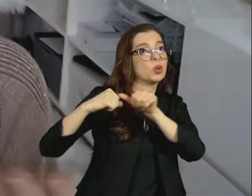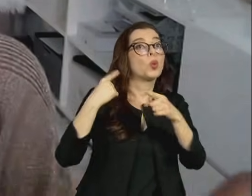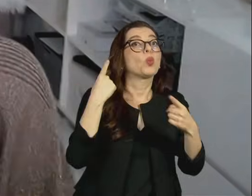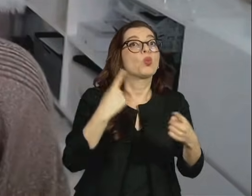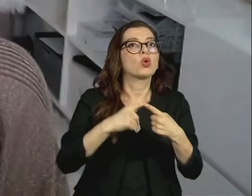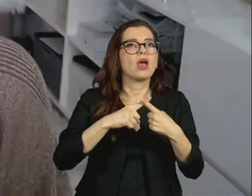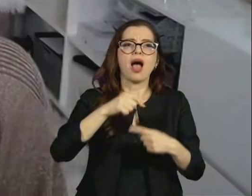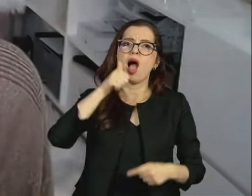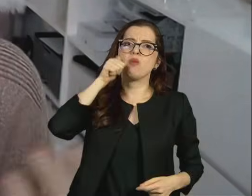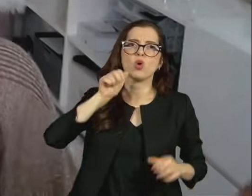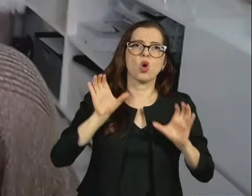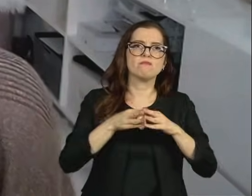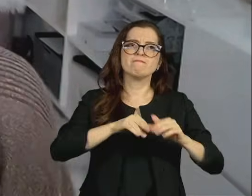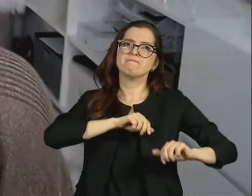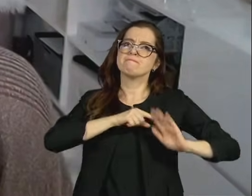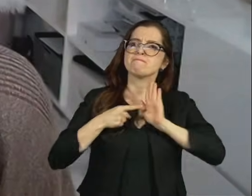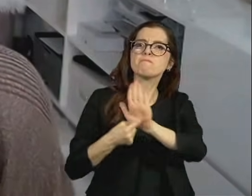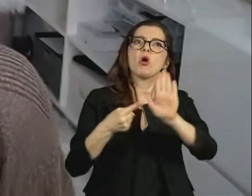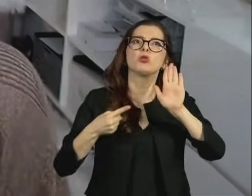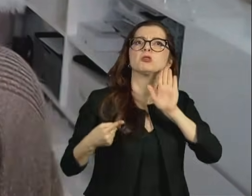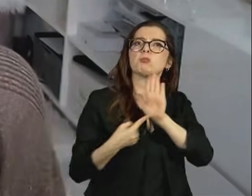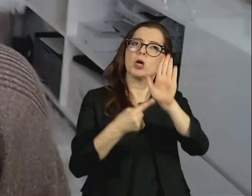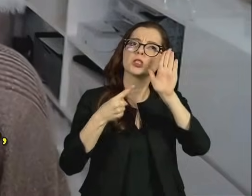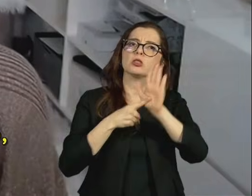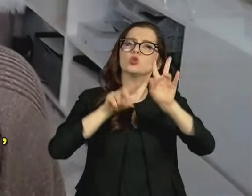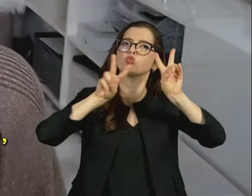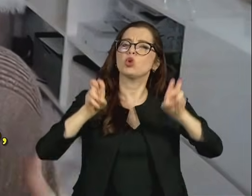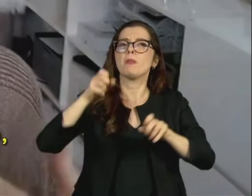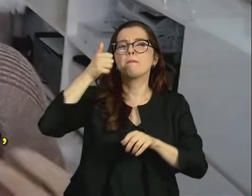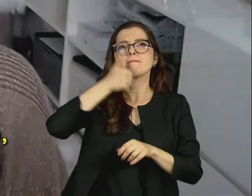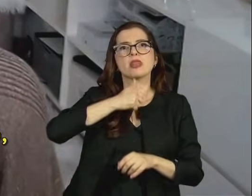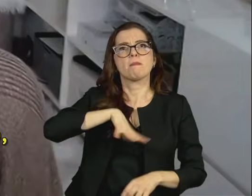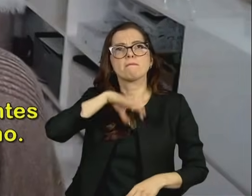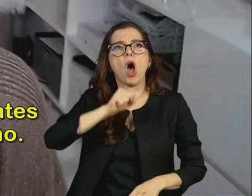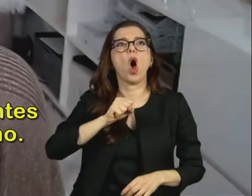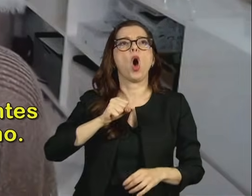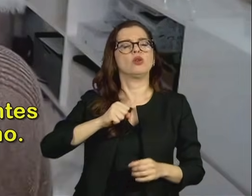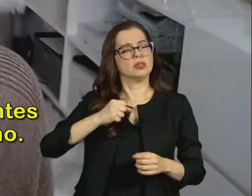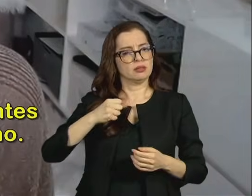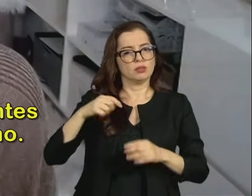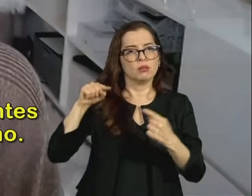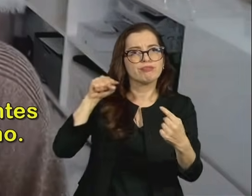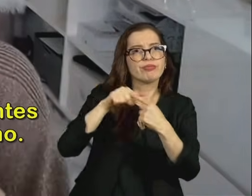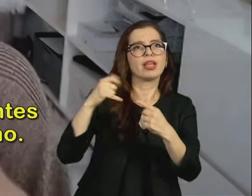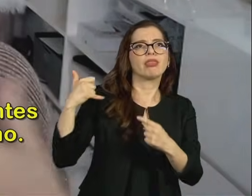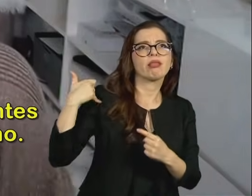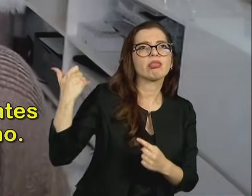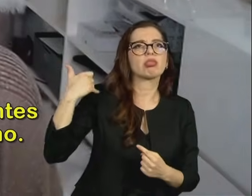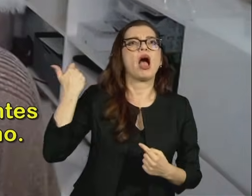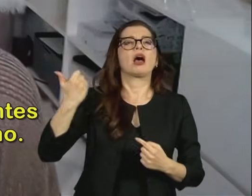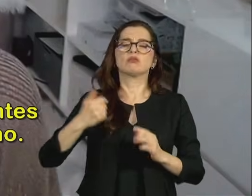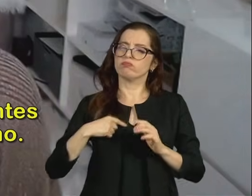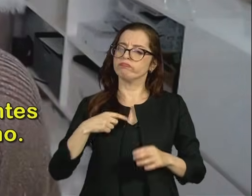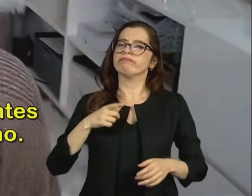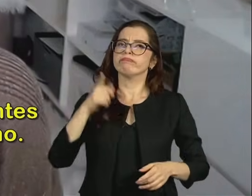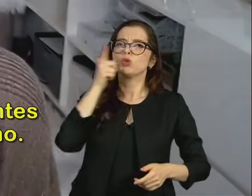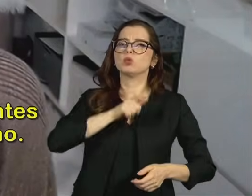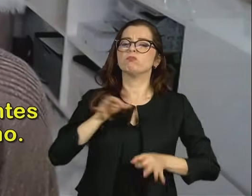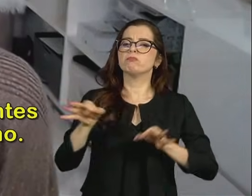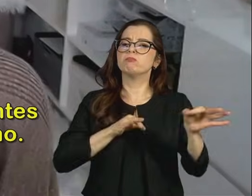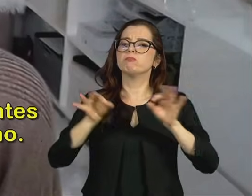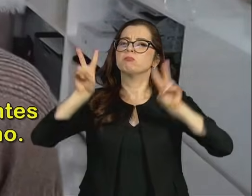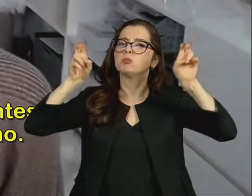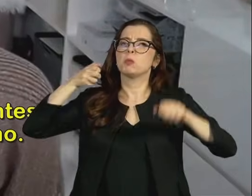showing clearly that we can handle menopause, we can handle aging, we can handle a lot of different things and